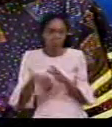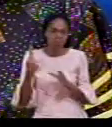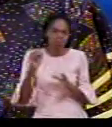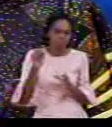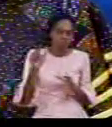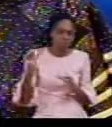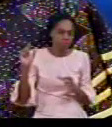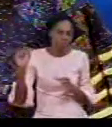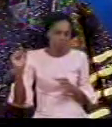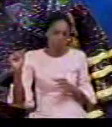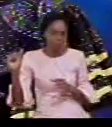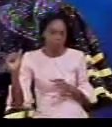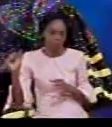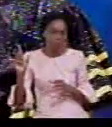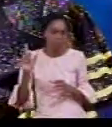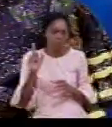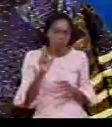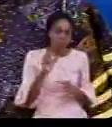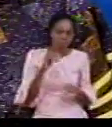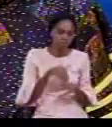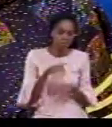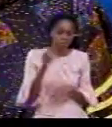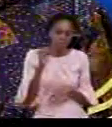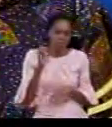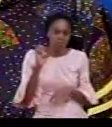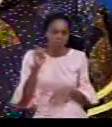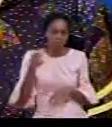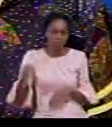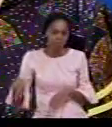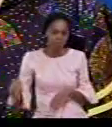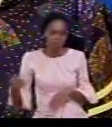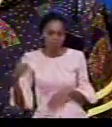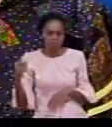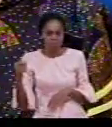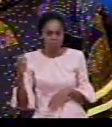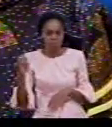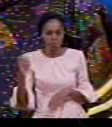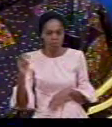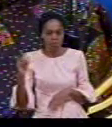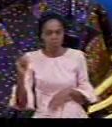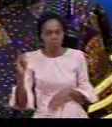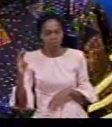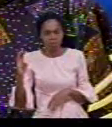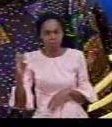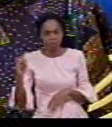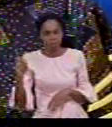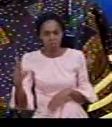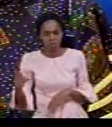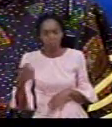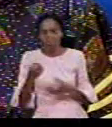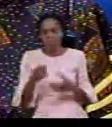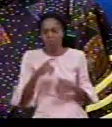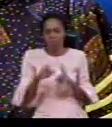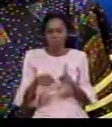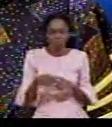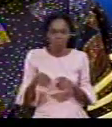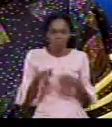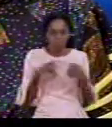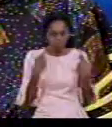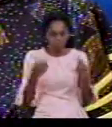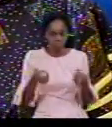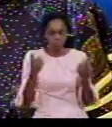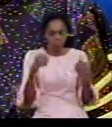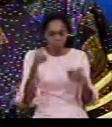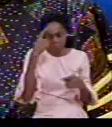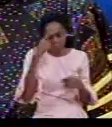at September, when GS came to Abuja at Papa's Ground for the program, the Global Crusade, tagged Divine Solution for All.